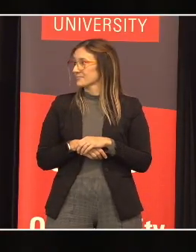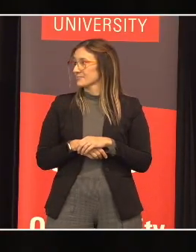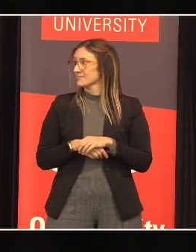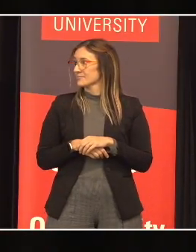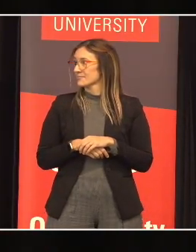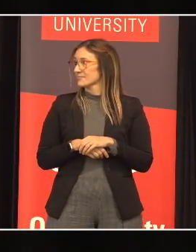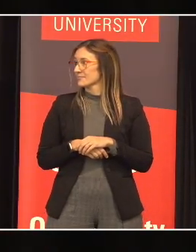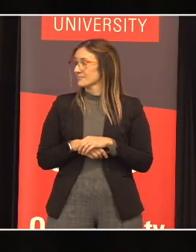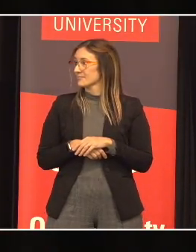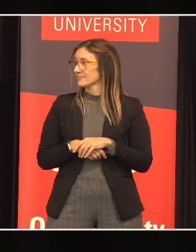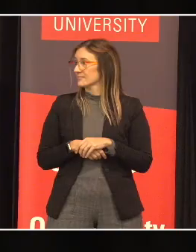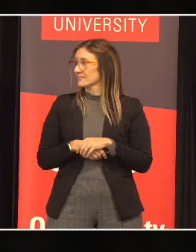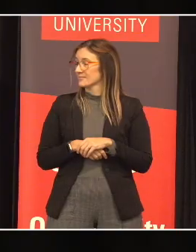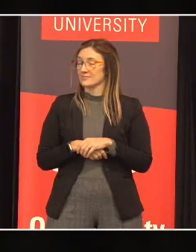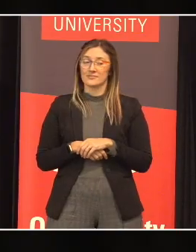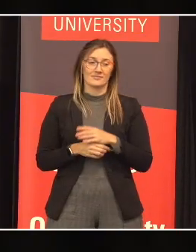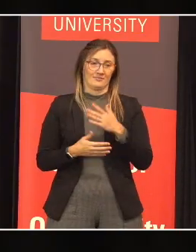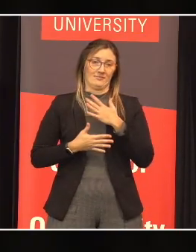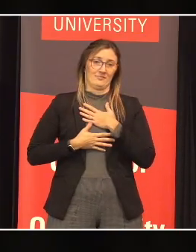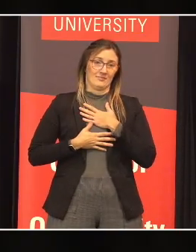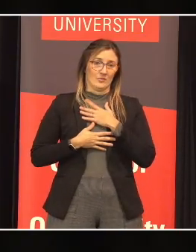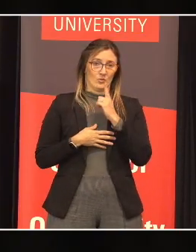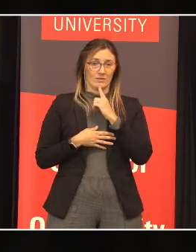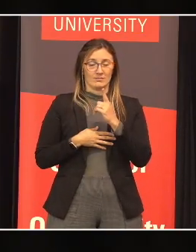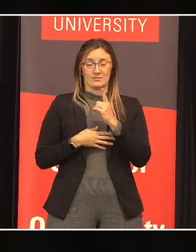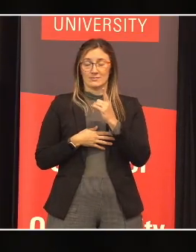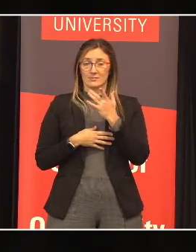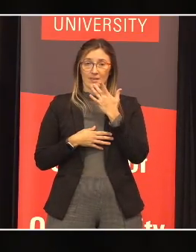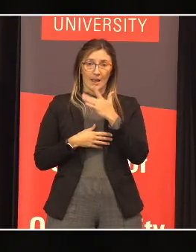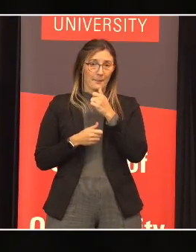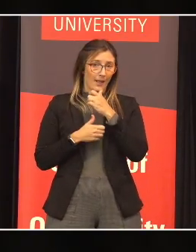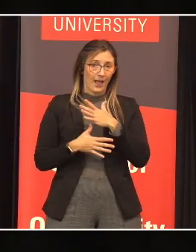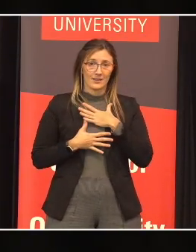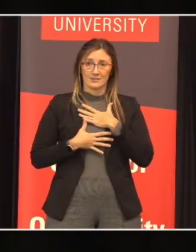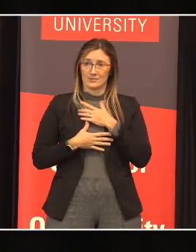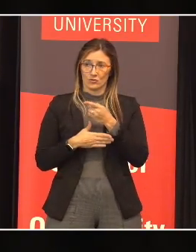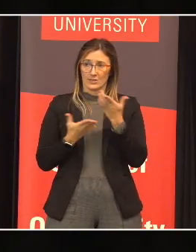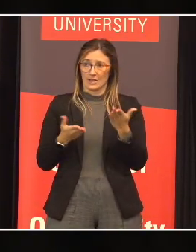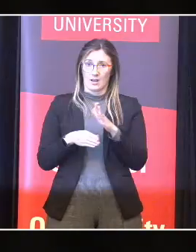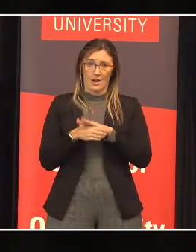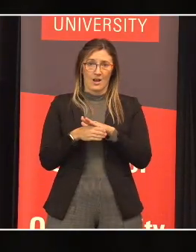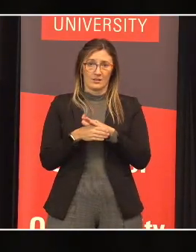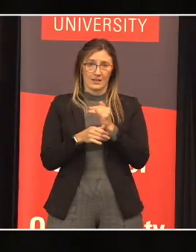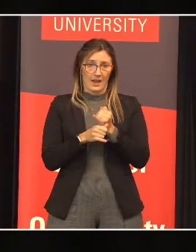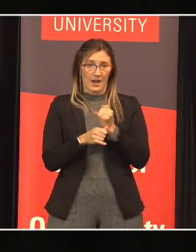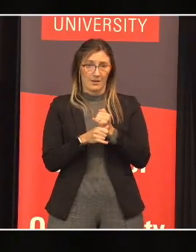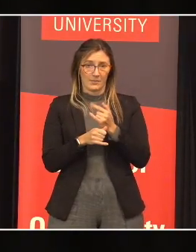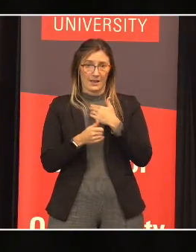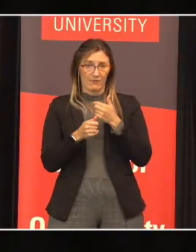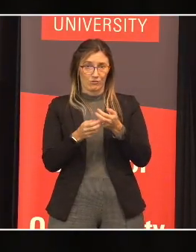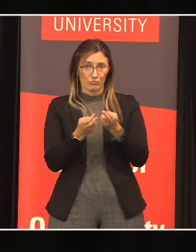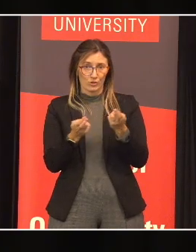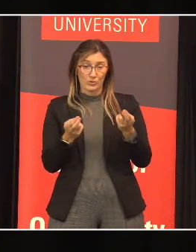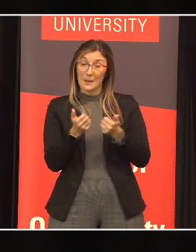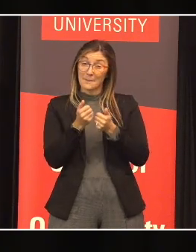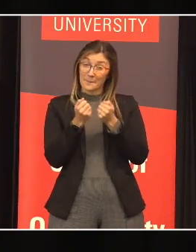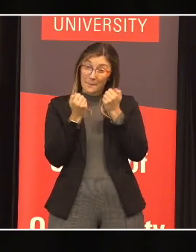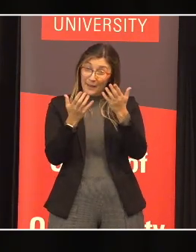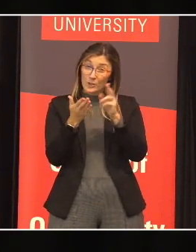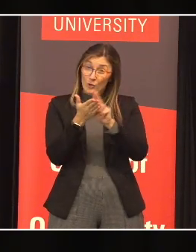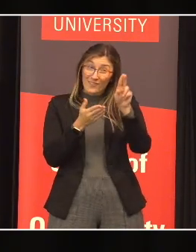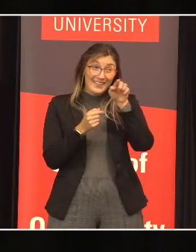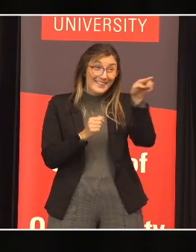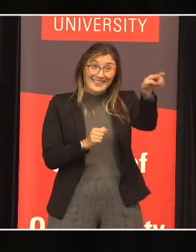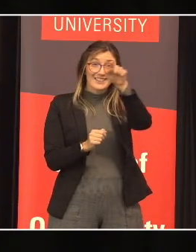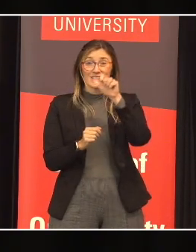We are actually just so blessed to have you on our campus. You know, I mean, to have a resource like this, a lot of campuses don't have a